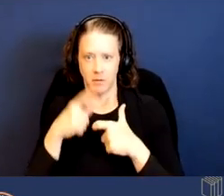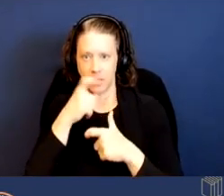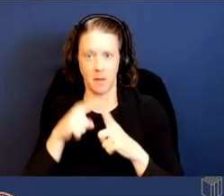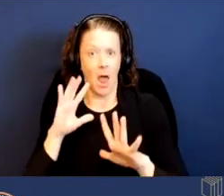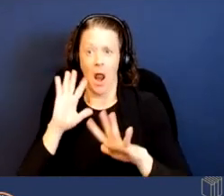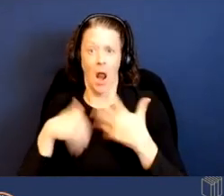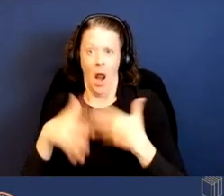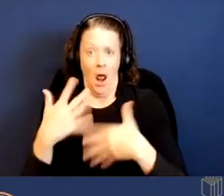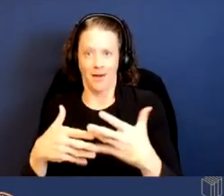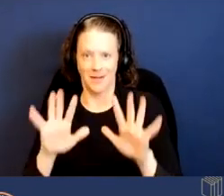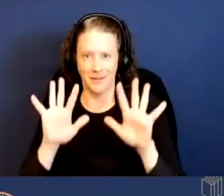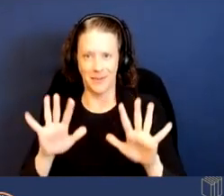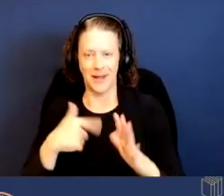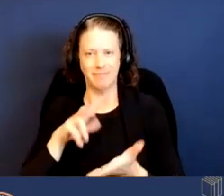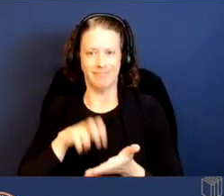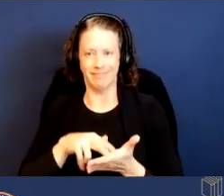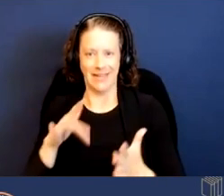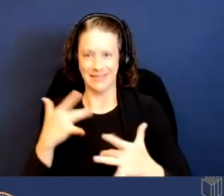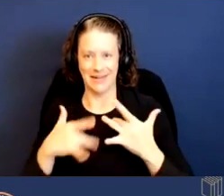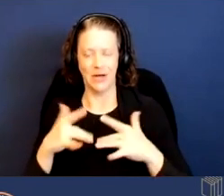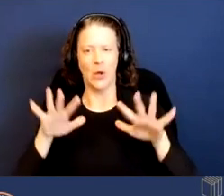through, so I'm super excited. So